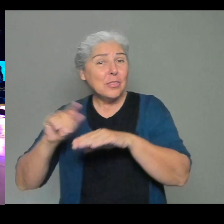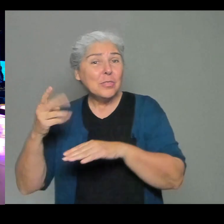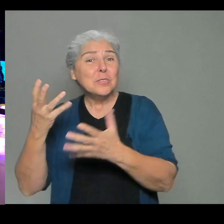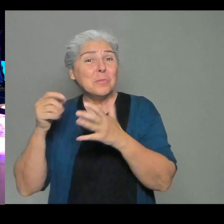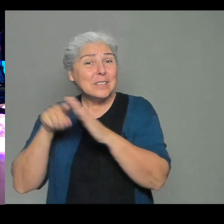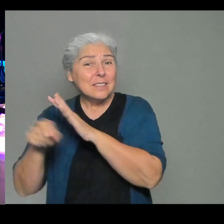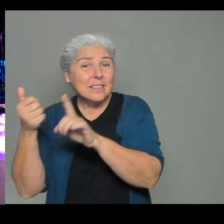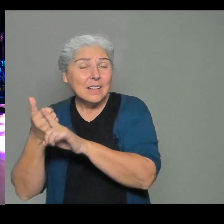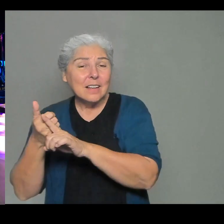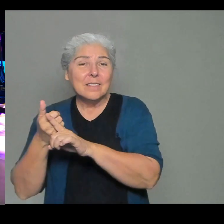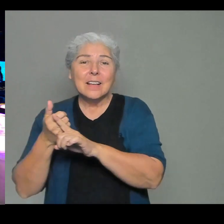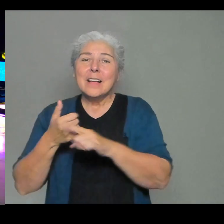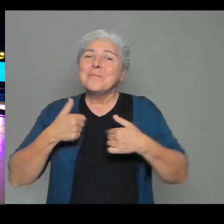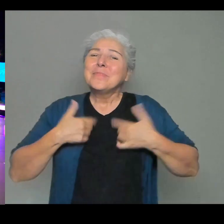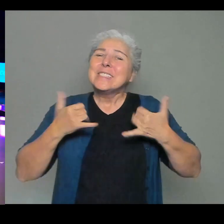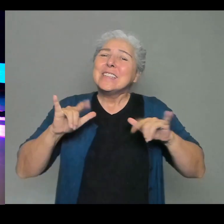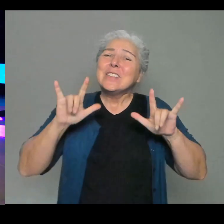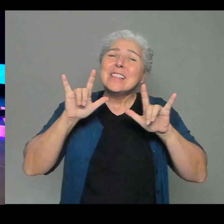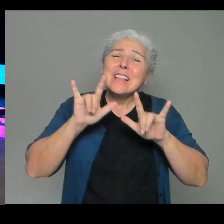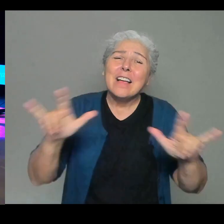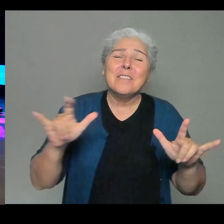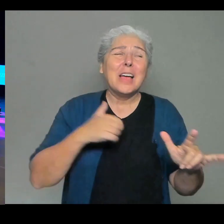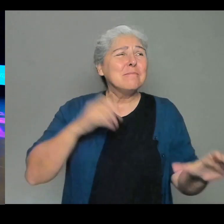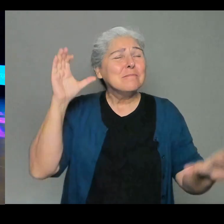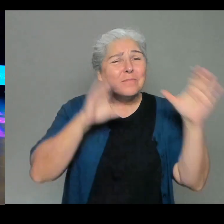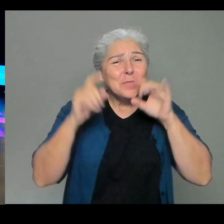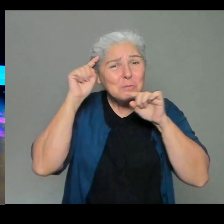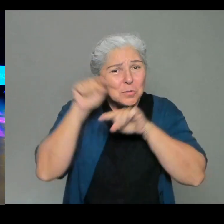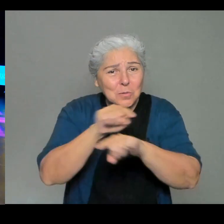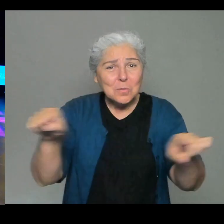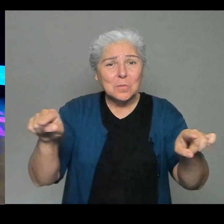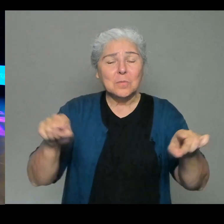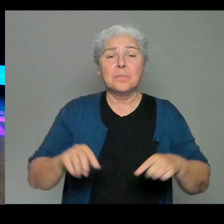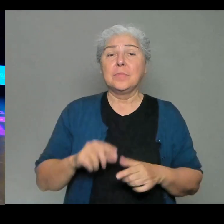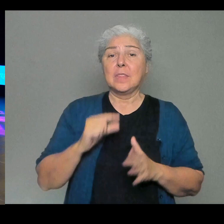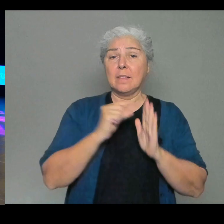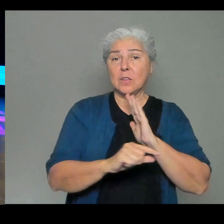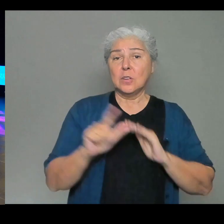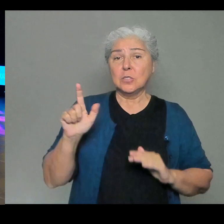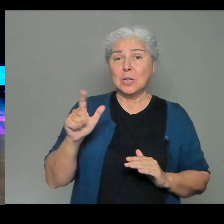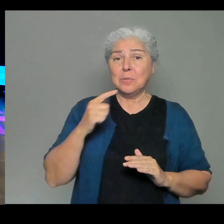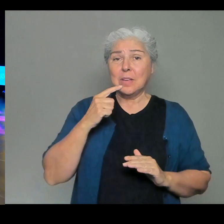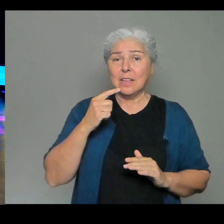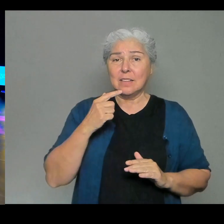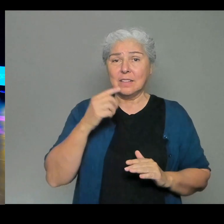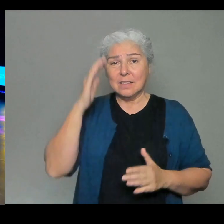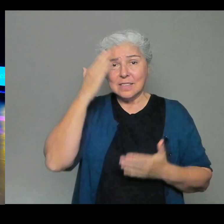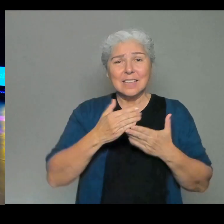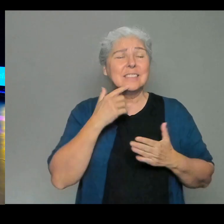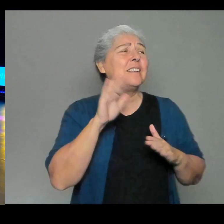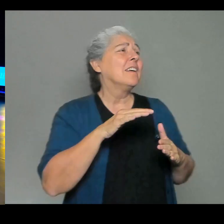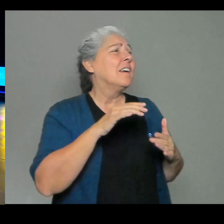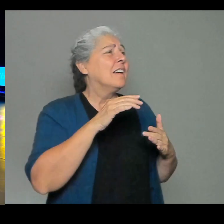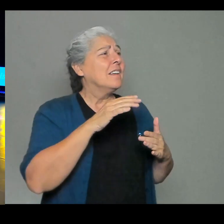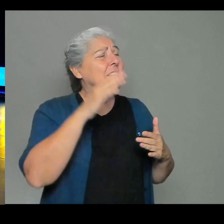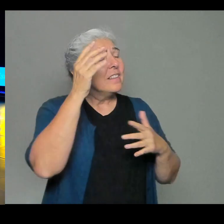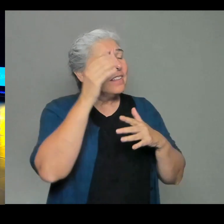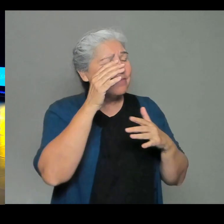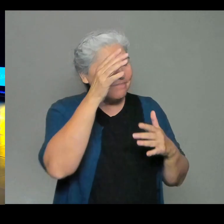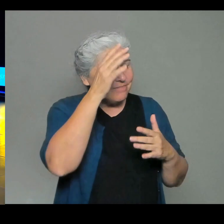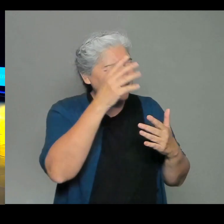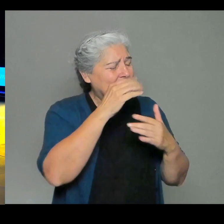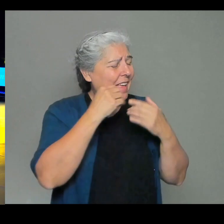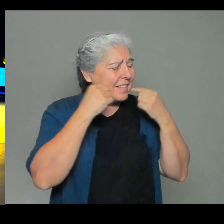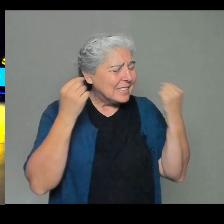Thursday. I still love you. I'm looking for you. And look what it says. It says, verse 21, the son said to him, Father,